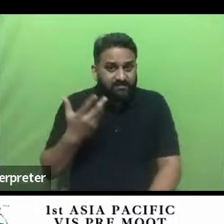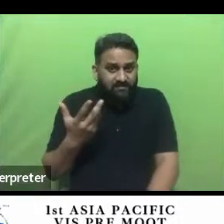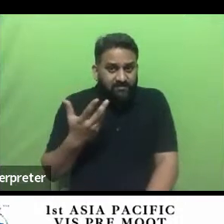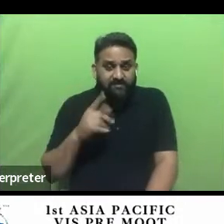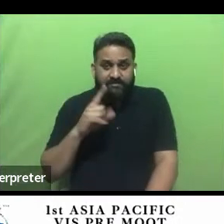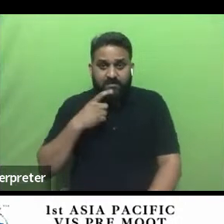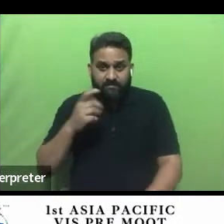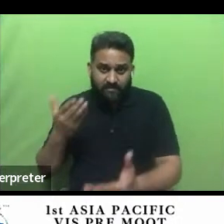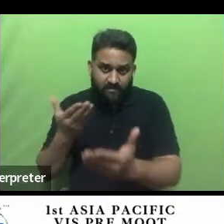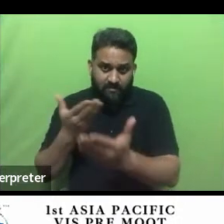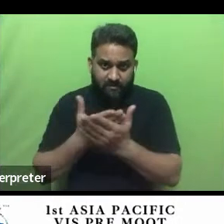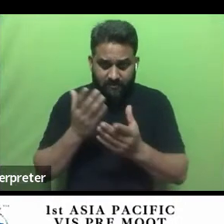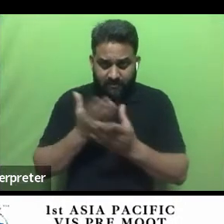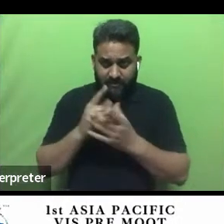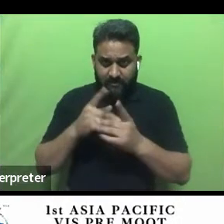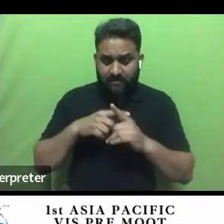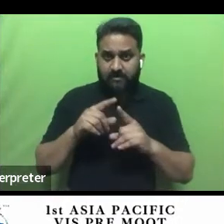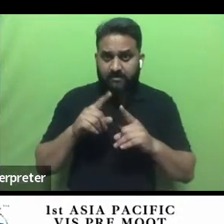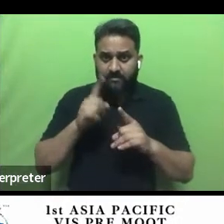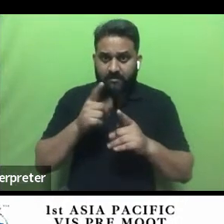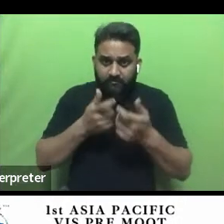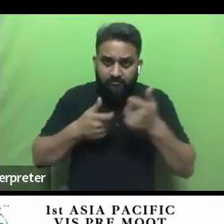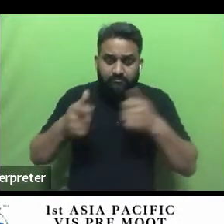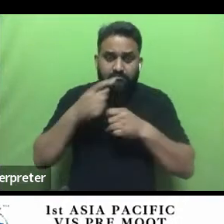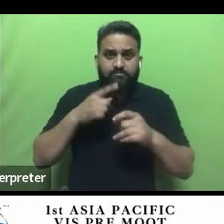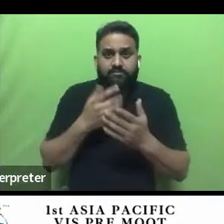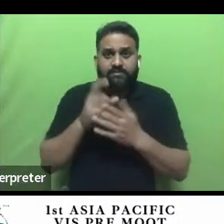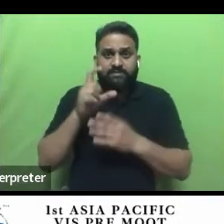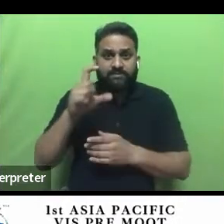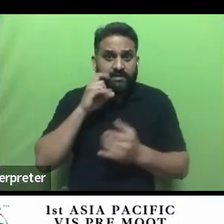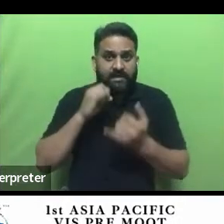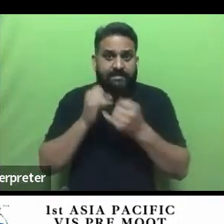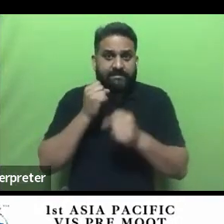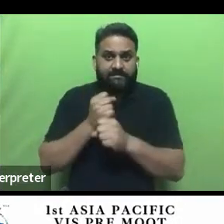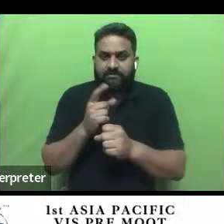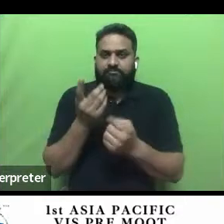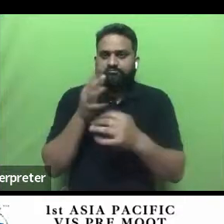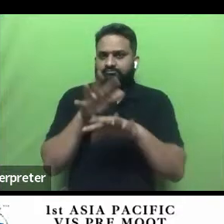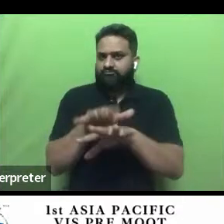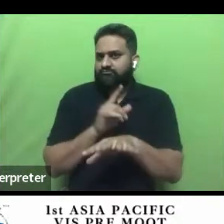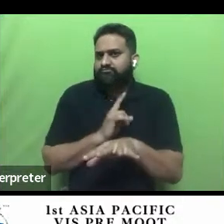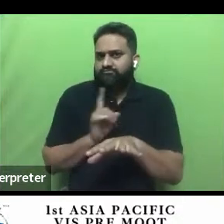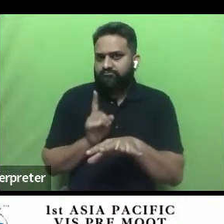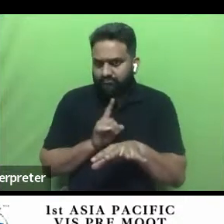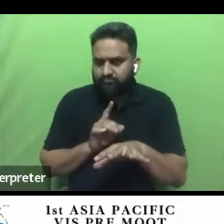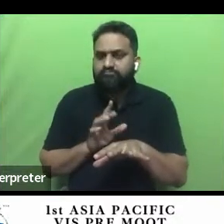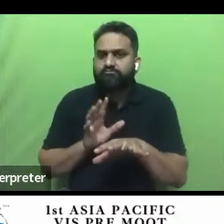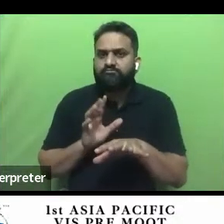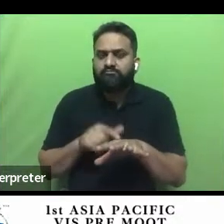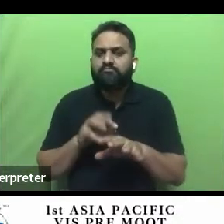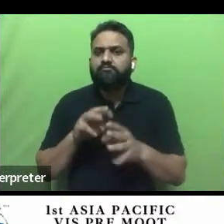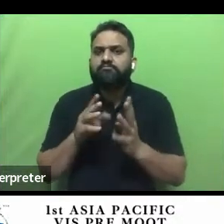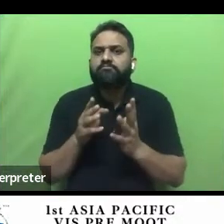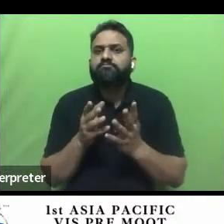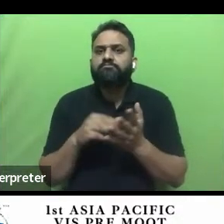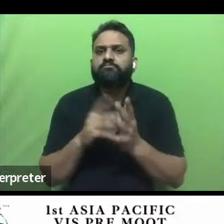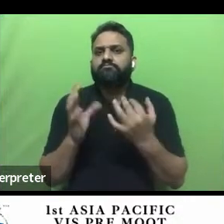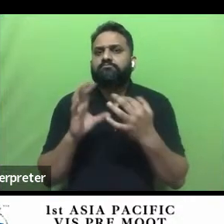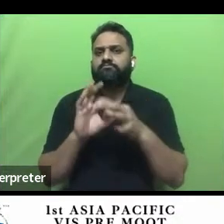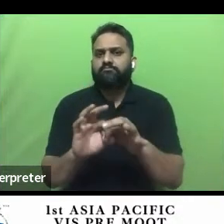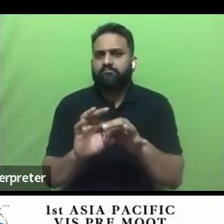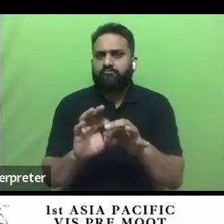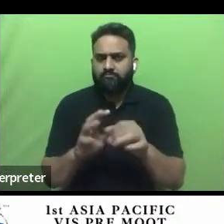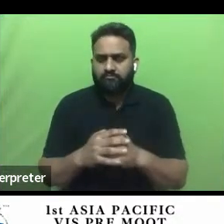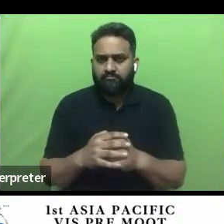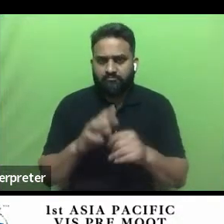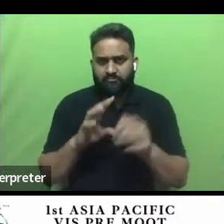submits that the tribunal should not apply the CISG to decide whether the arbitration clause was validly incorporated by